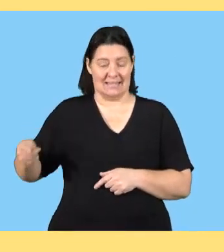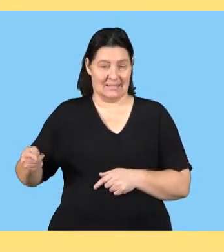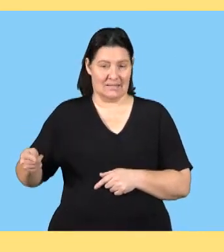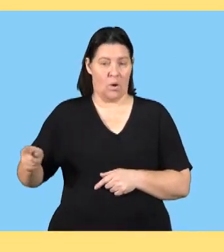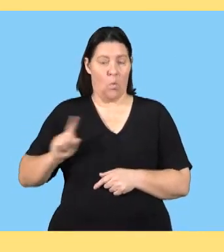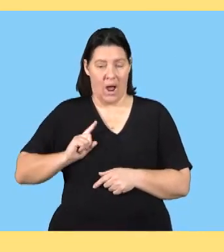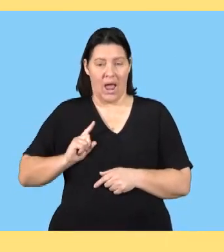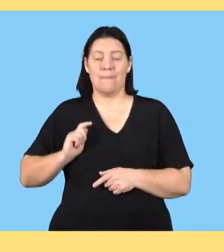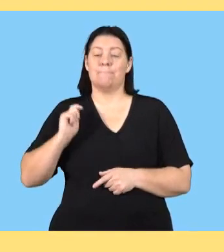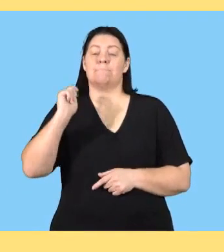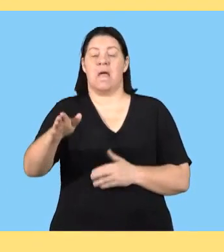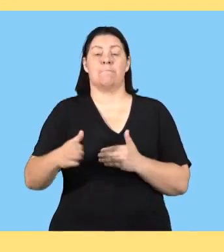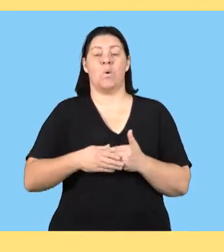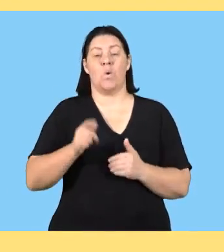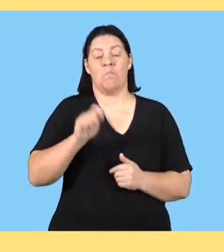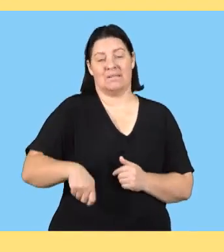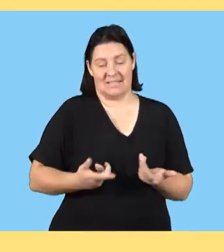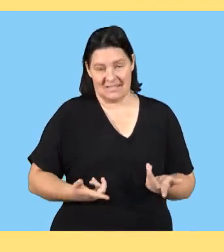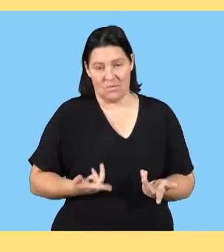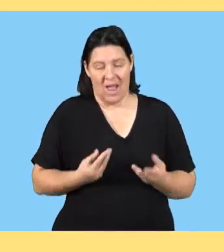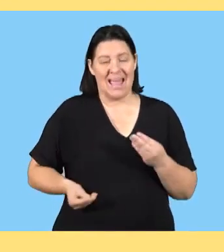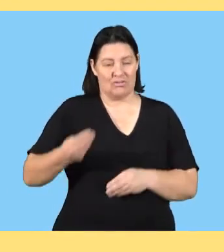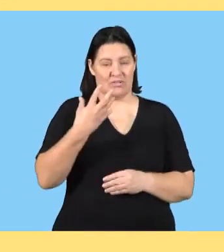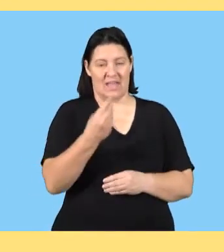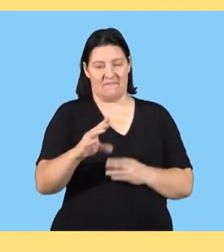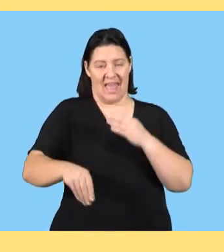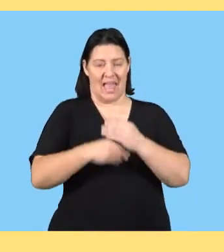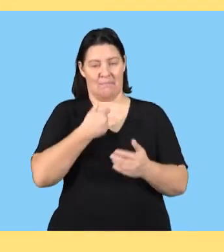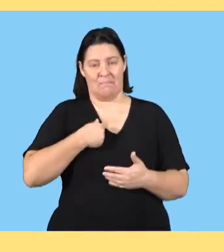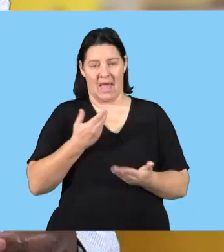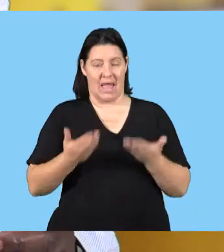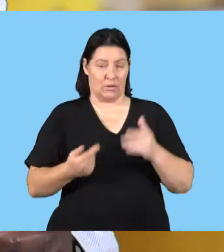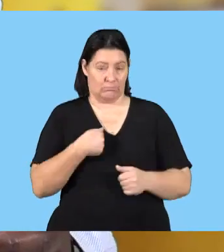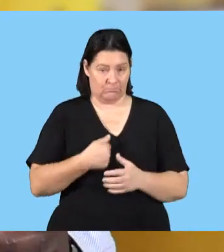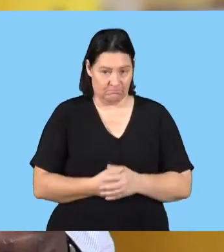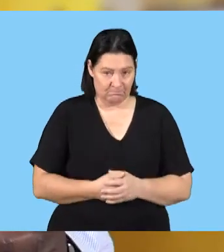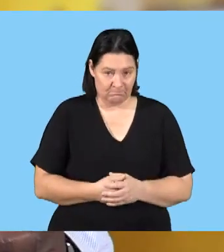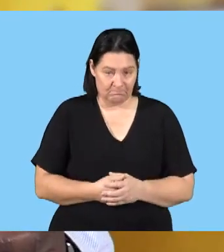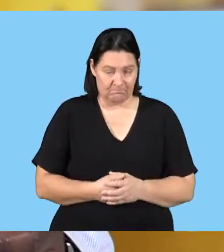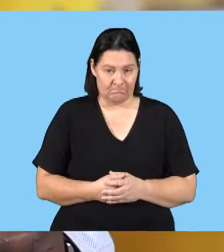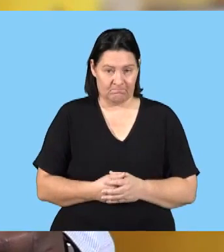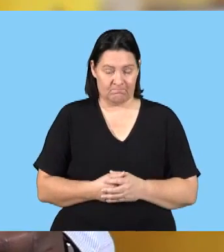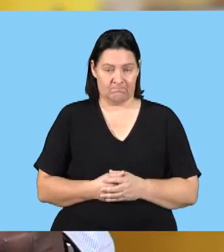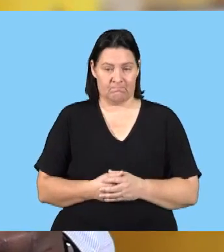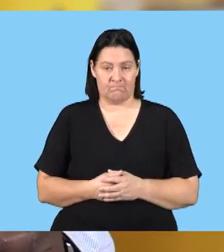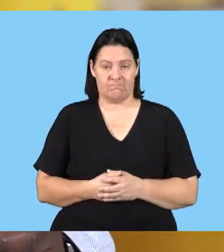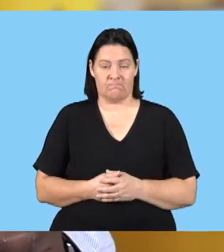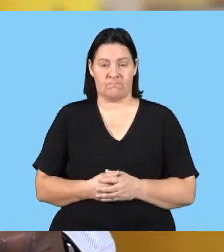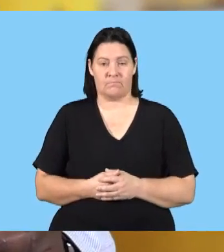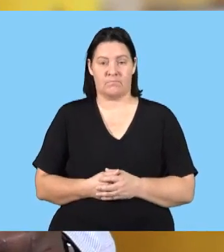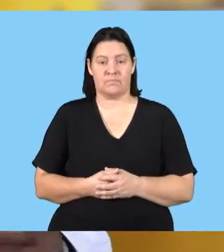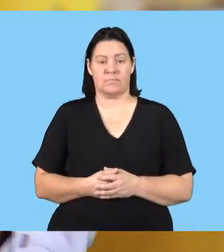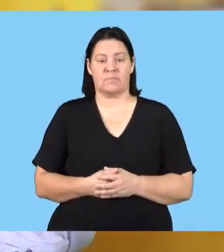credit side, because once interest has been charged, it increases what we owe to our creditors.